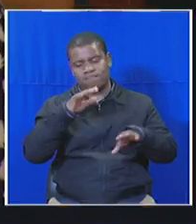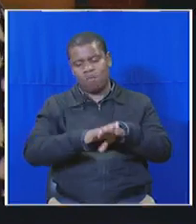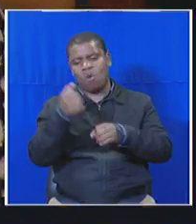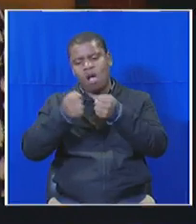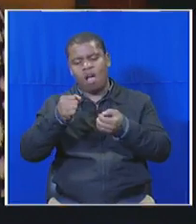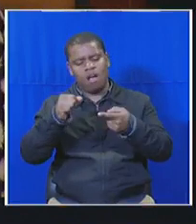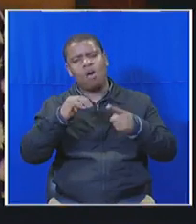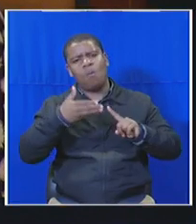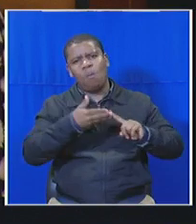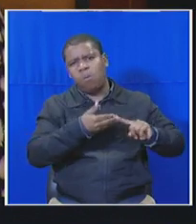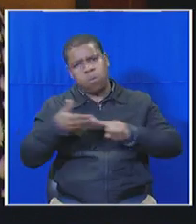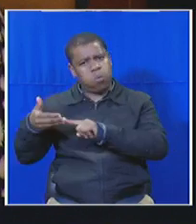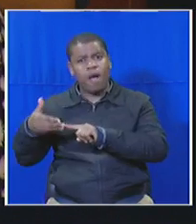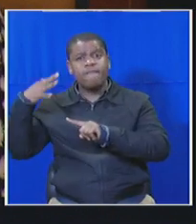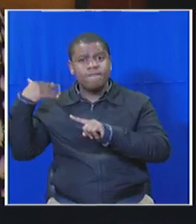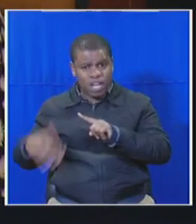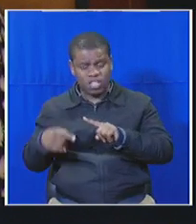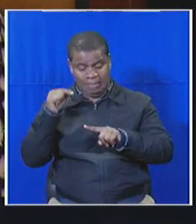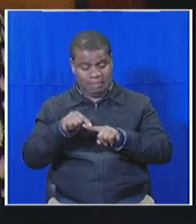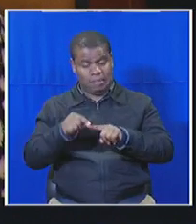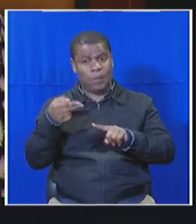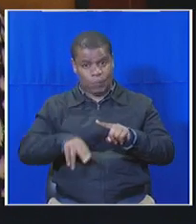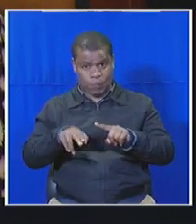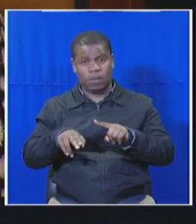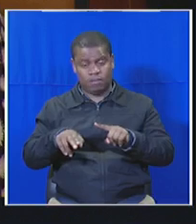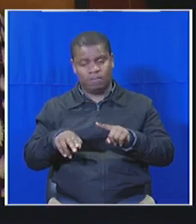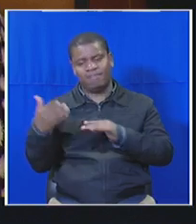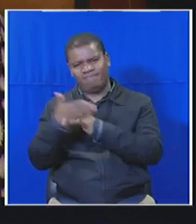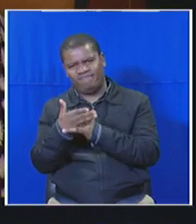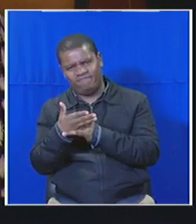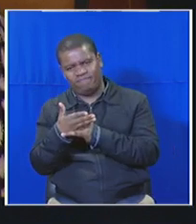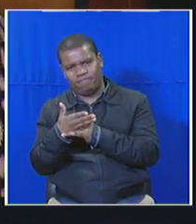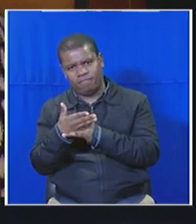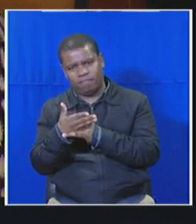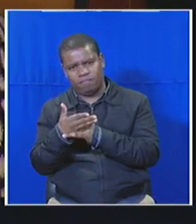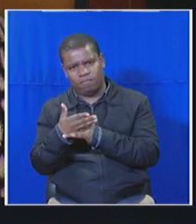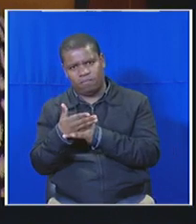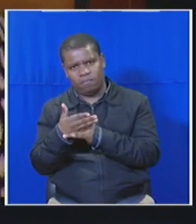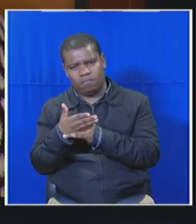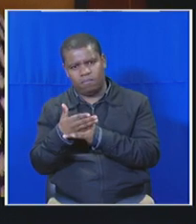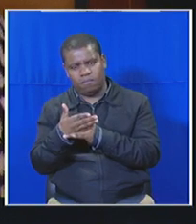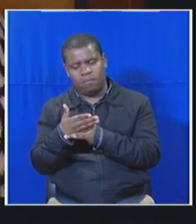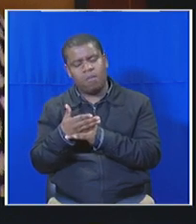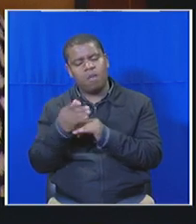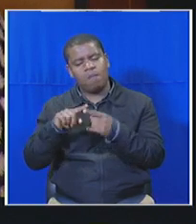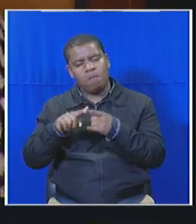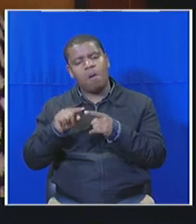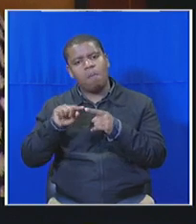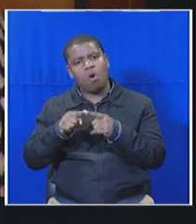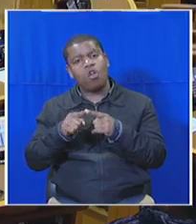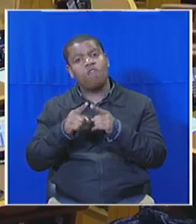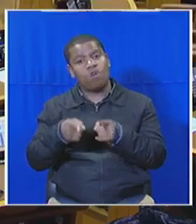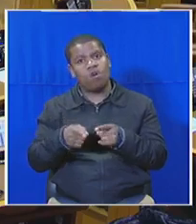him. Madam Chair, Yes. I Order, thought what's that, your point of order? We have been I disrupted. rise on a point of order precisely